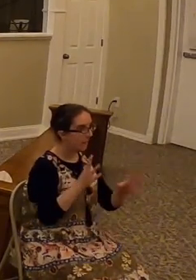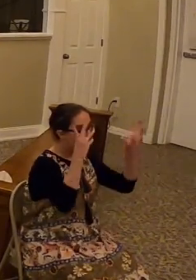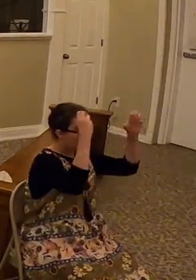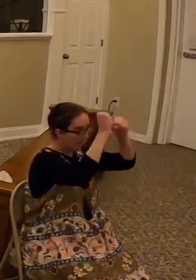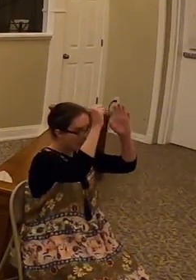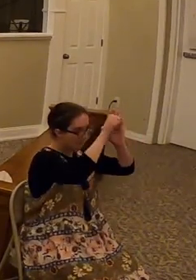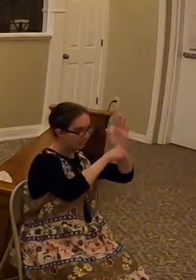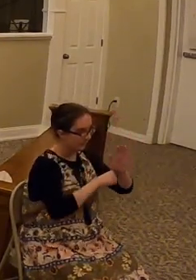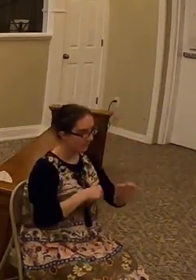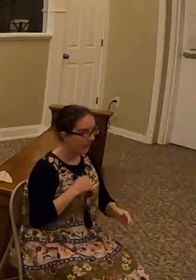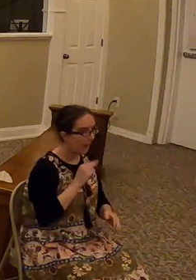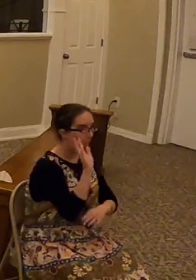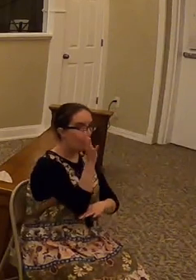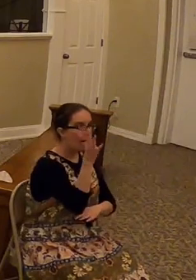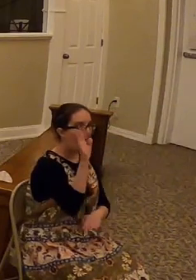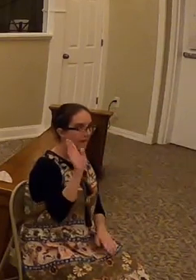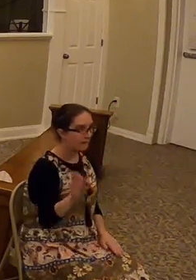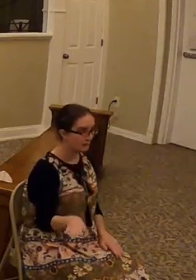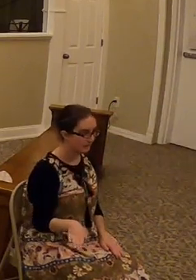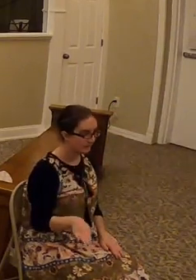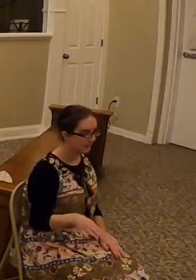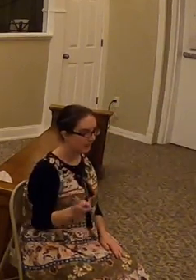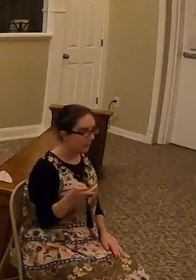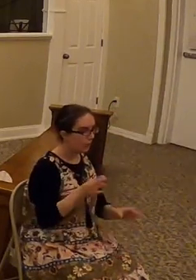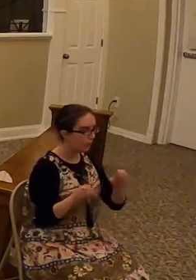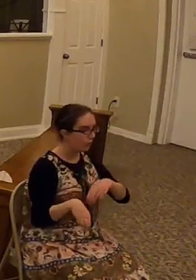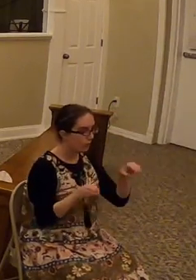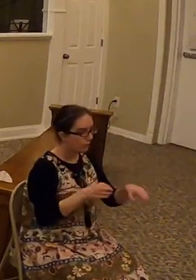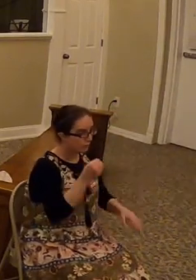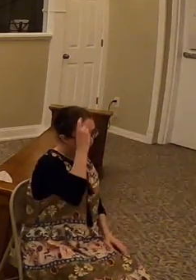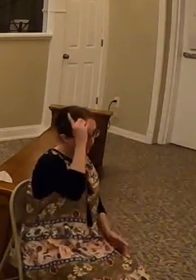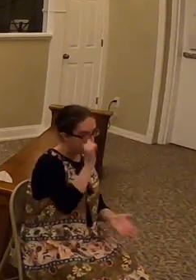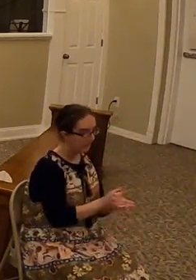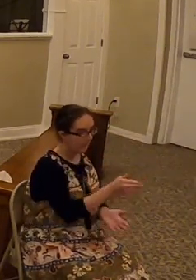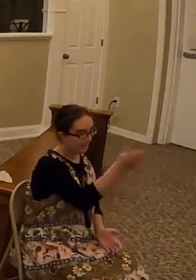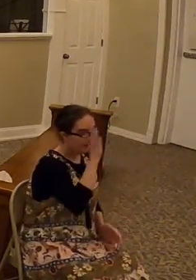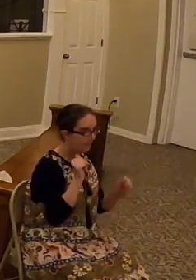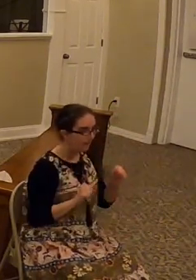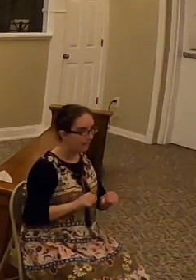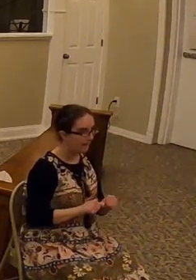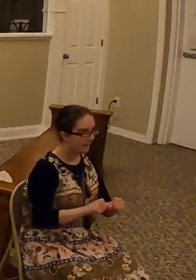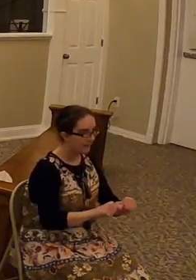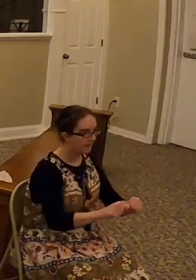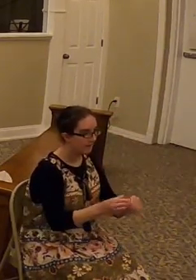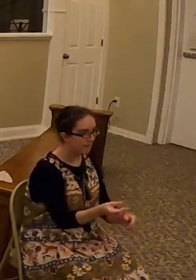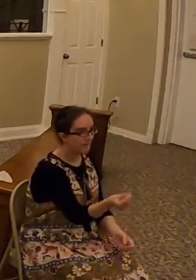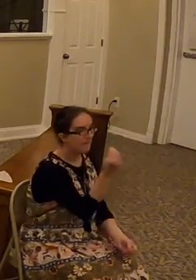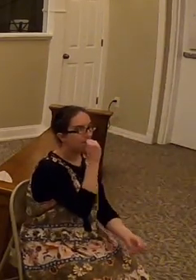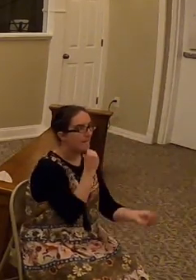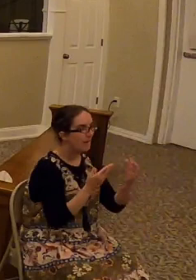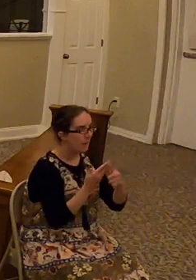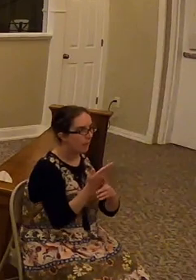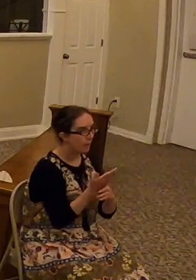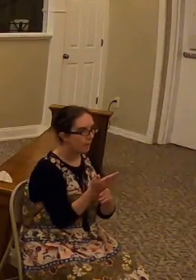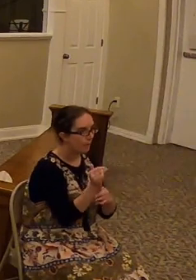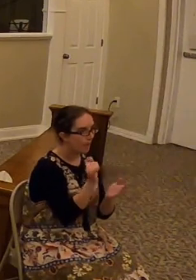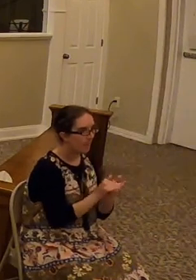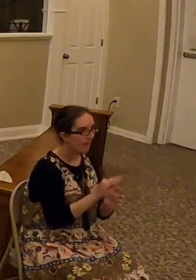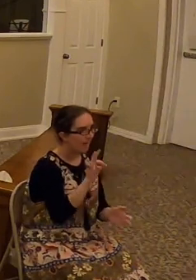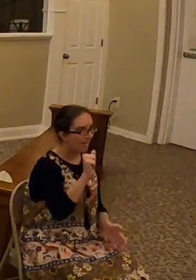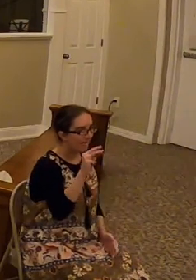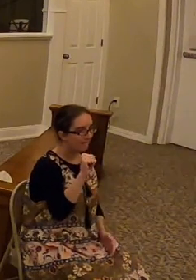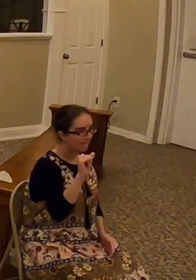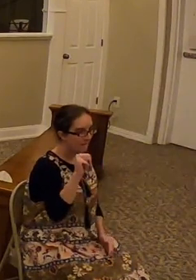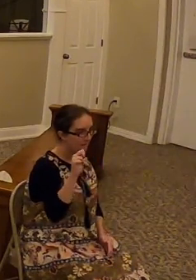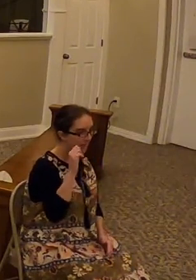my imagination. I'm a wild child, okay? But we do understand that God continued to feed him through that famine.